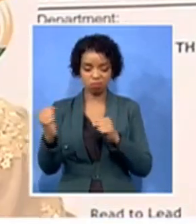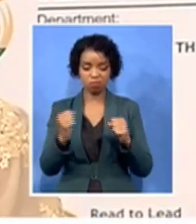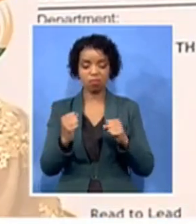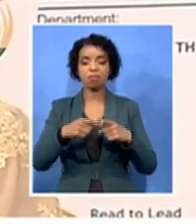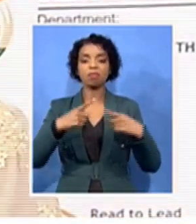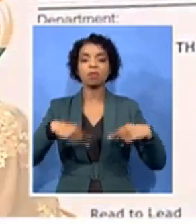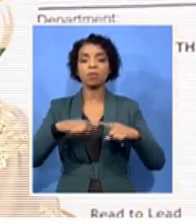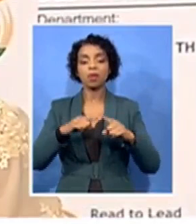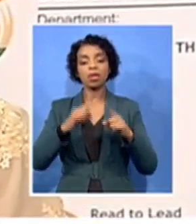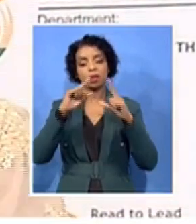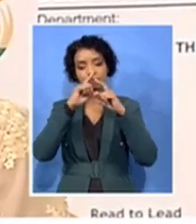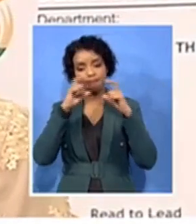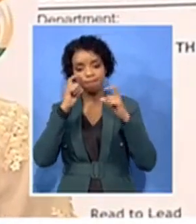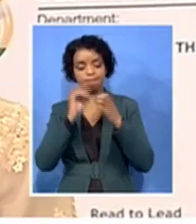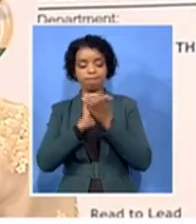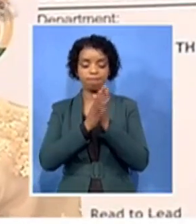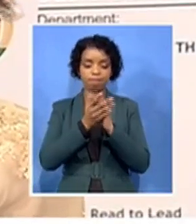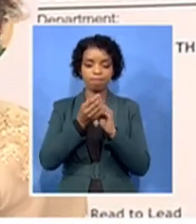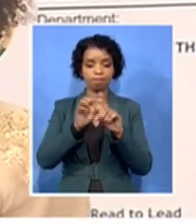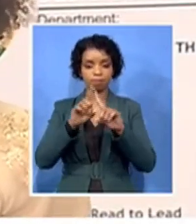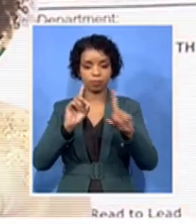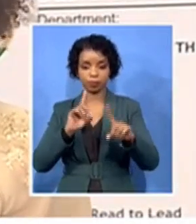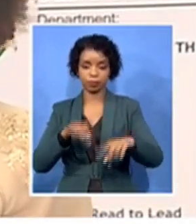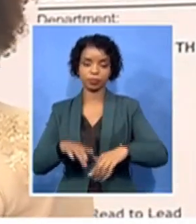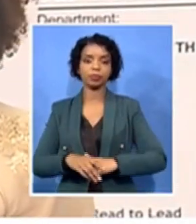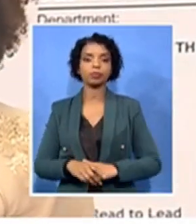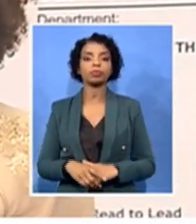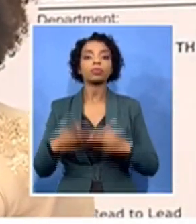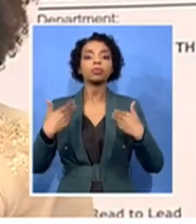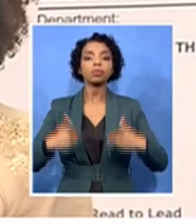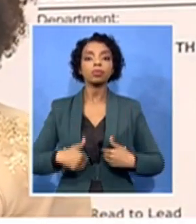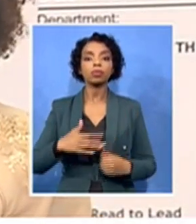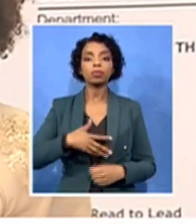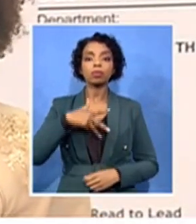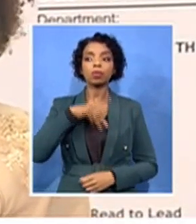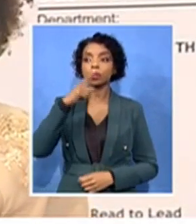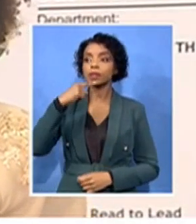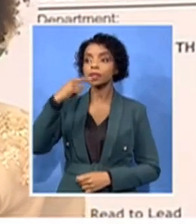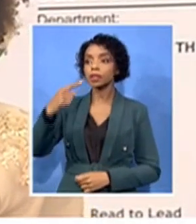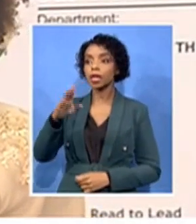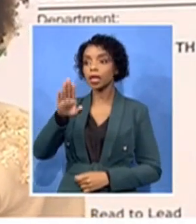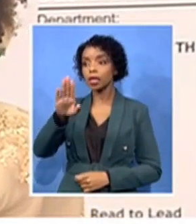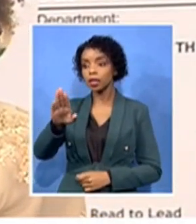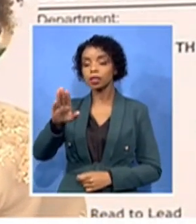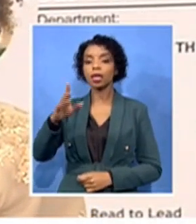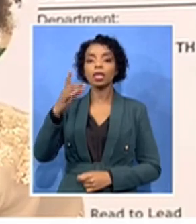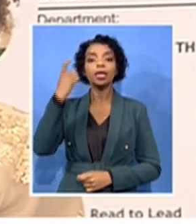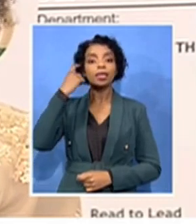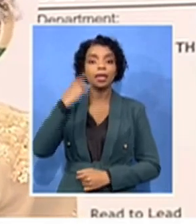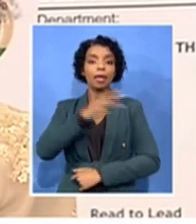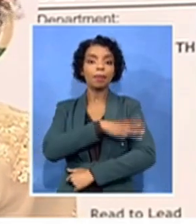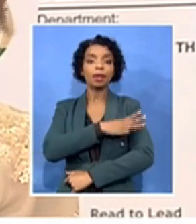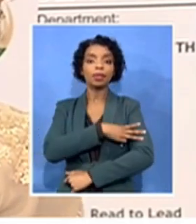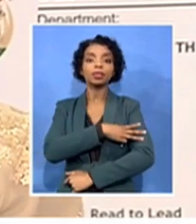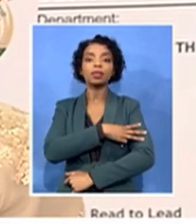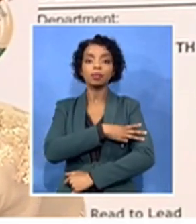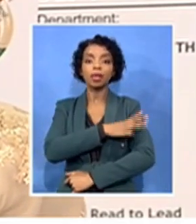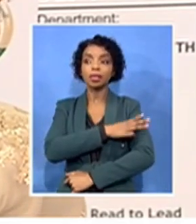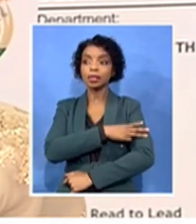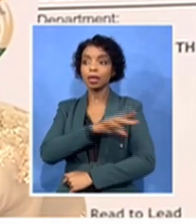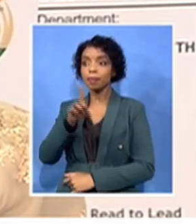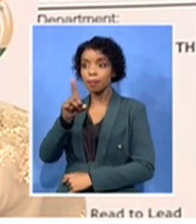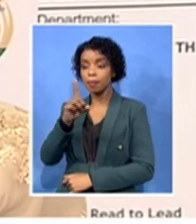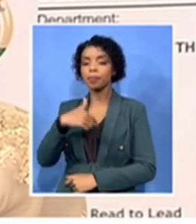center manager, I'm really impressed that you really stuck to all